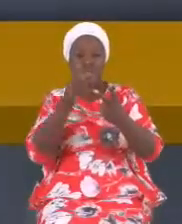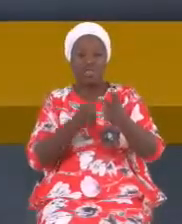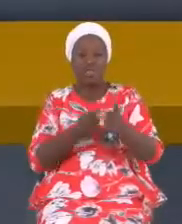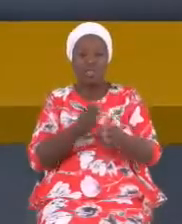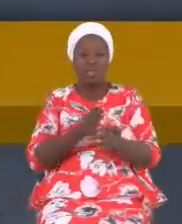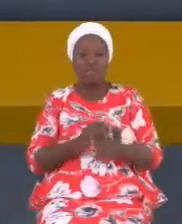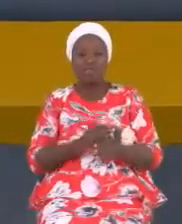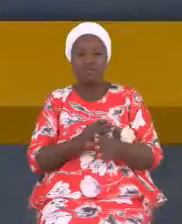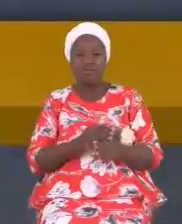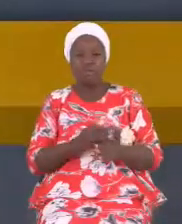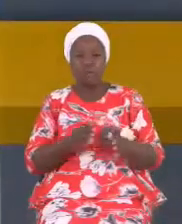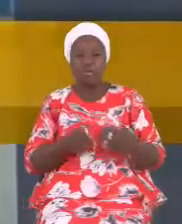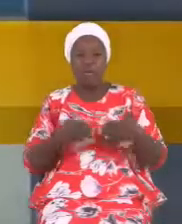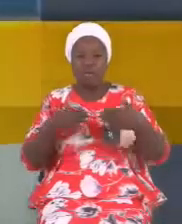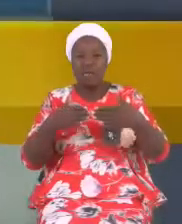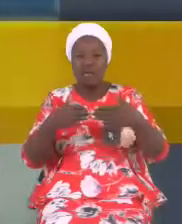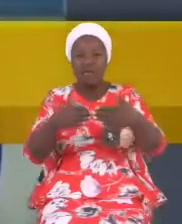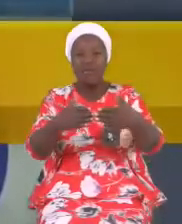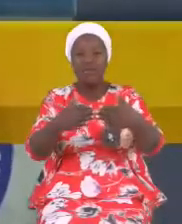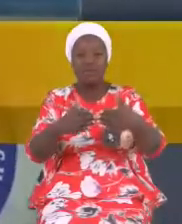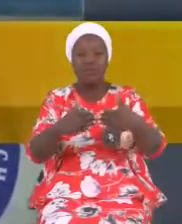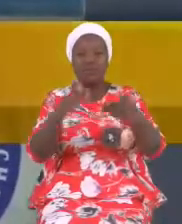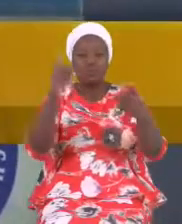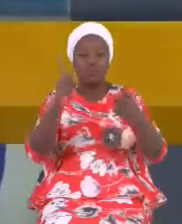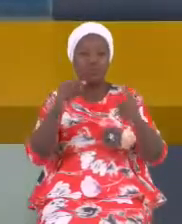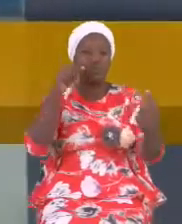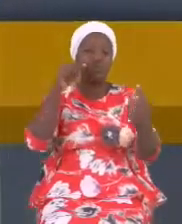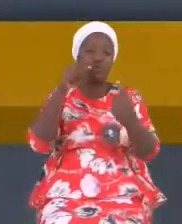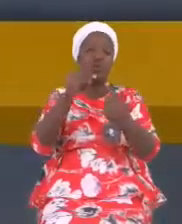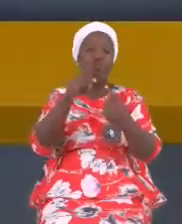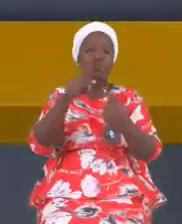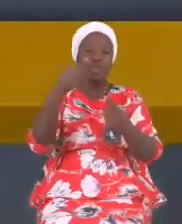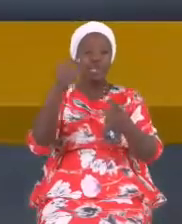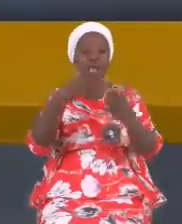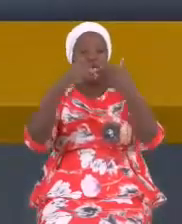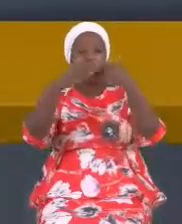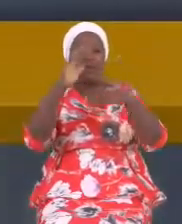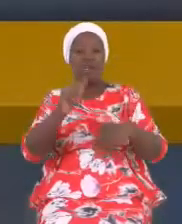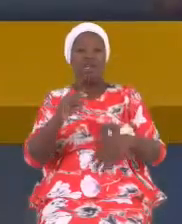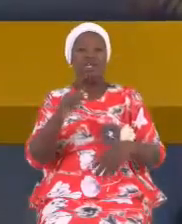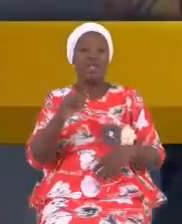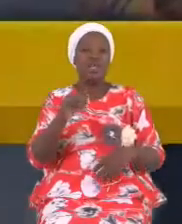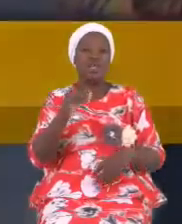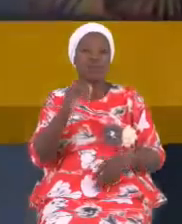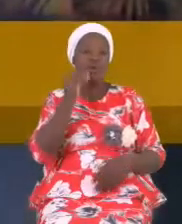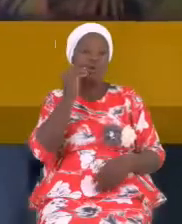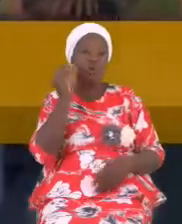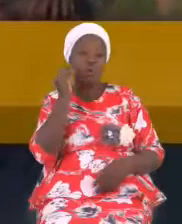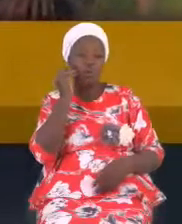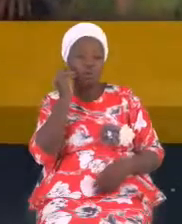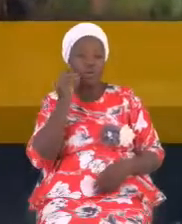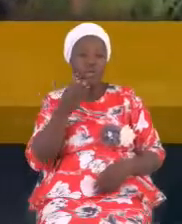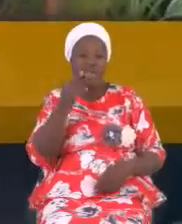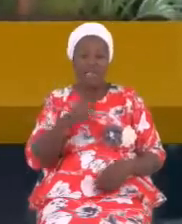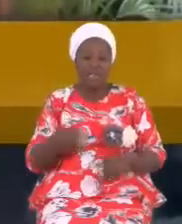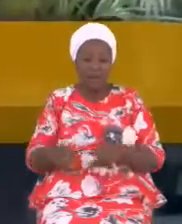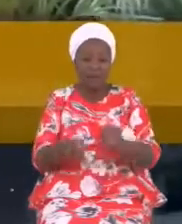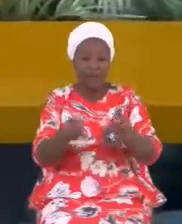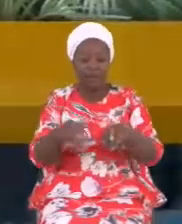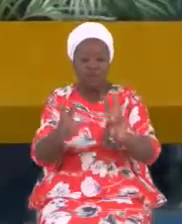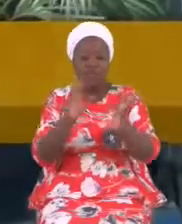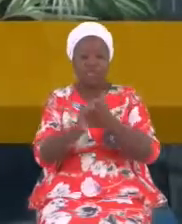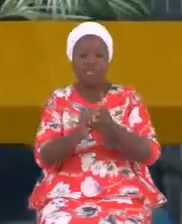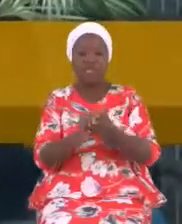the heavenly habitation. There's a direction, there's a pathway, there's a road that leads to